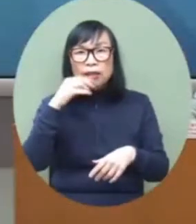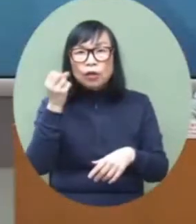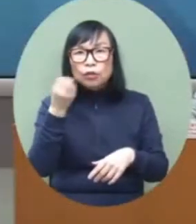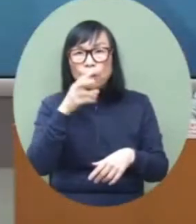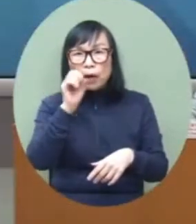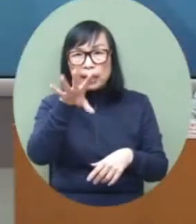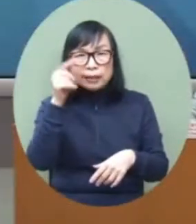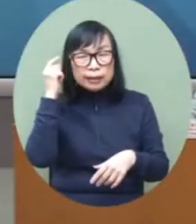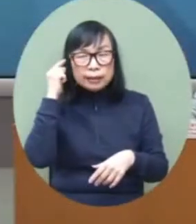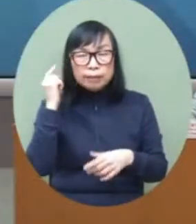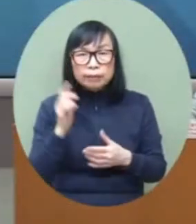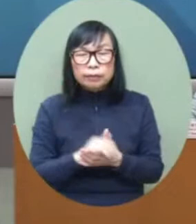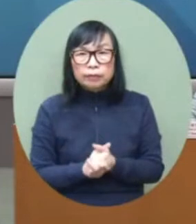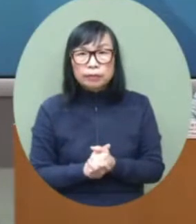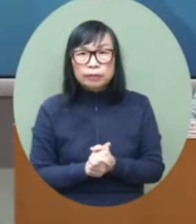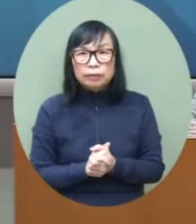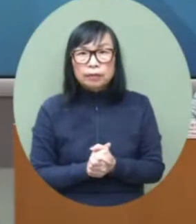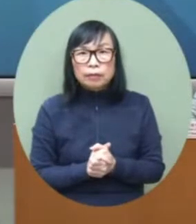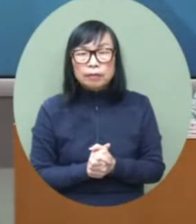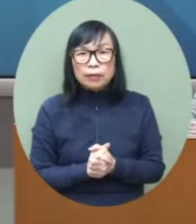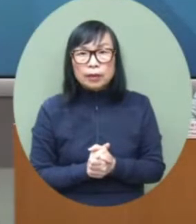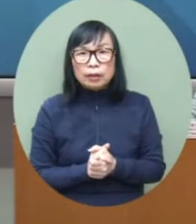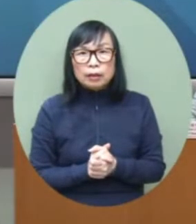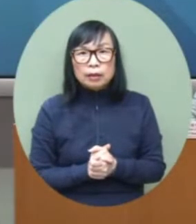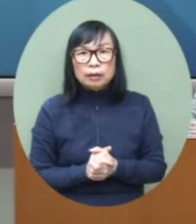perhaps I come back to you later on.